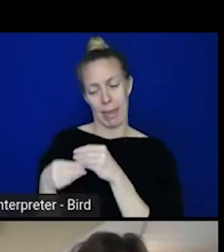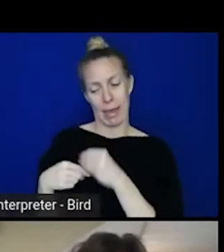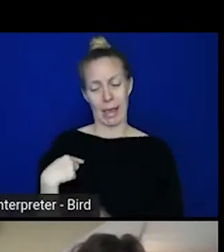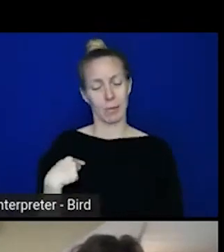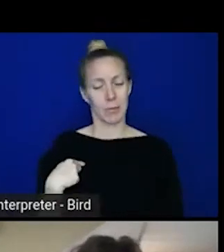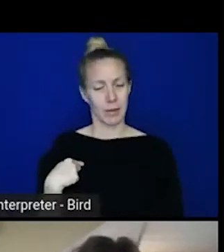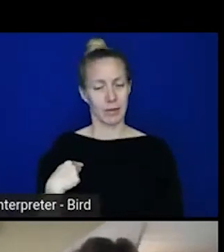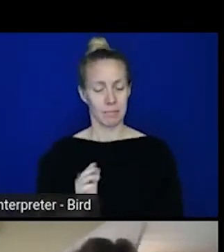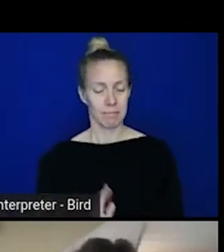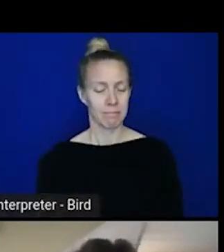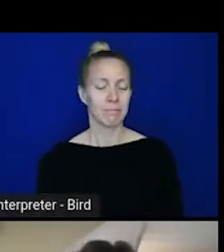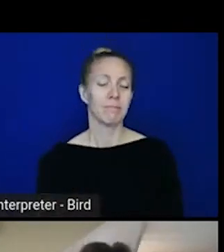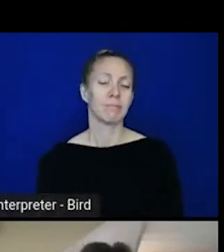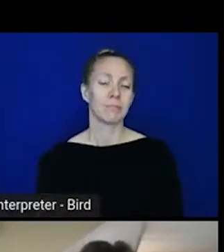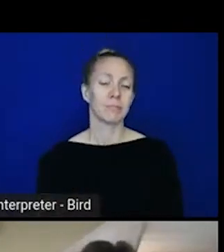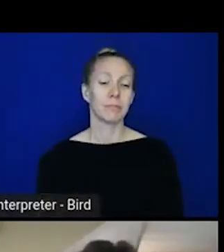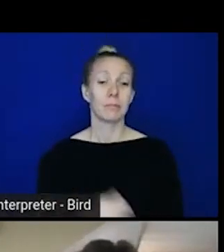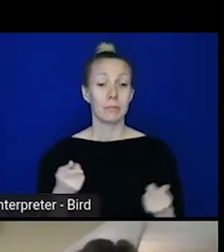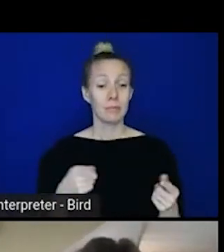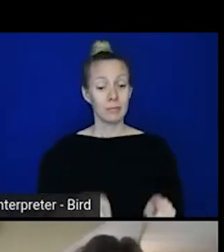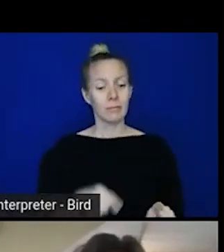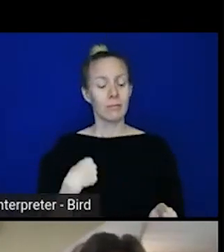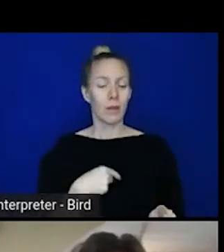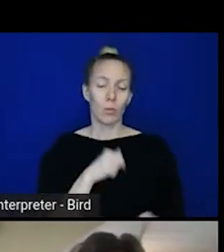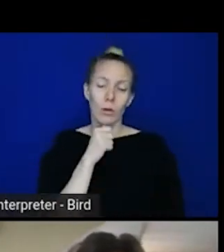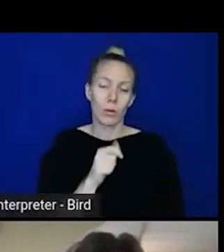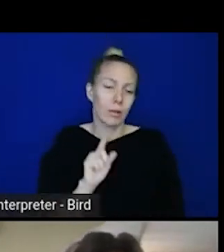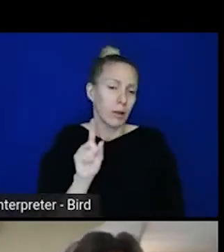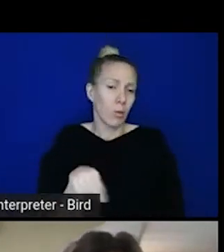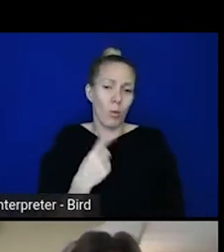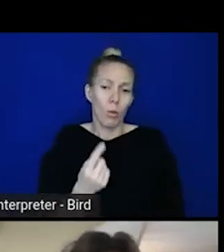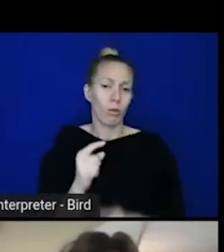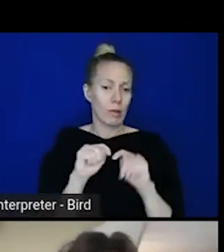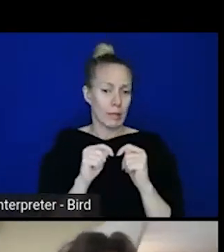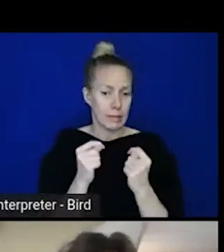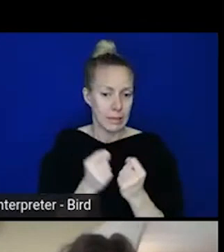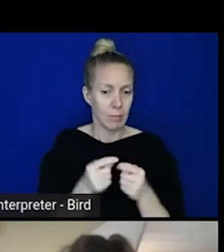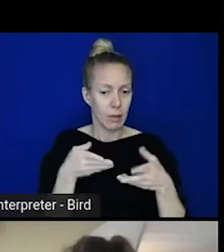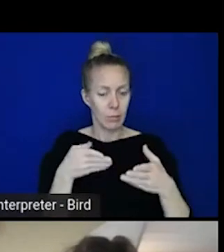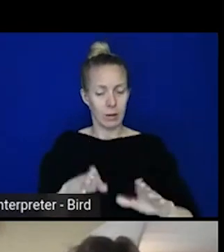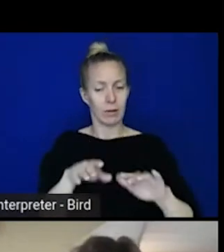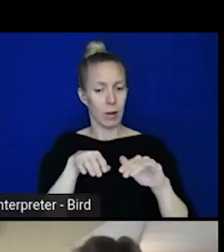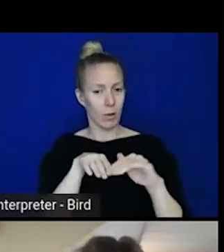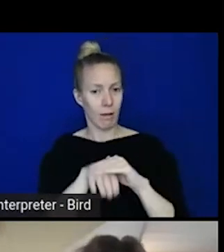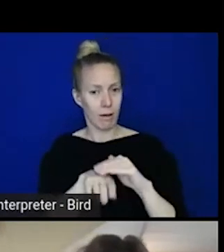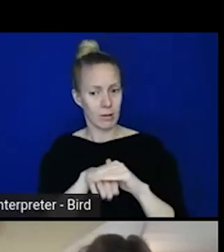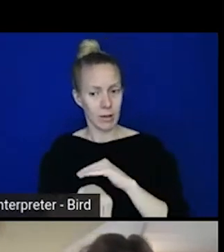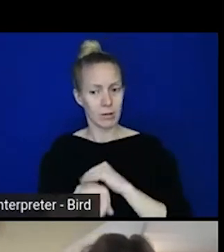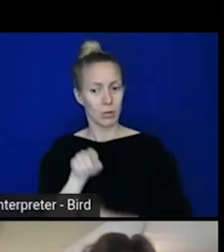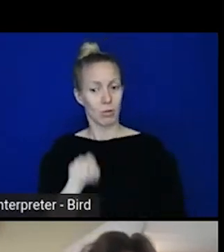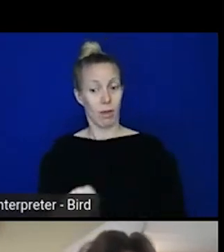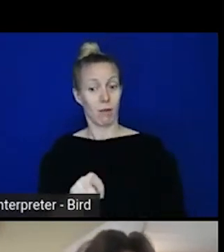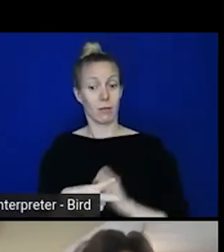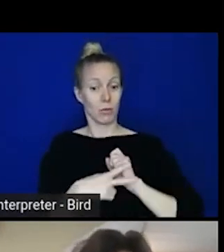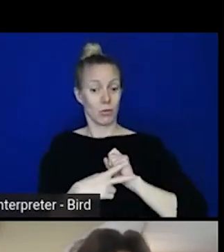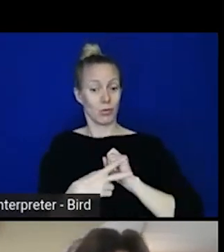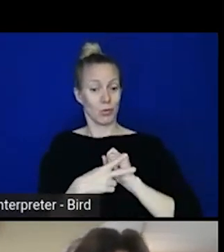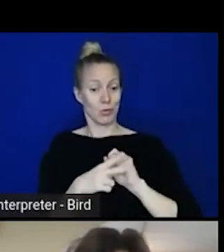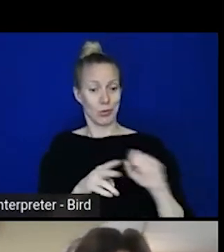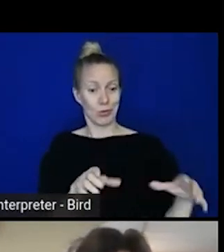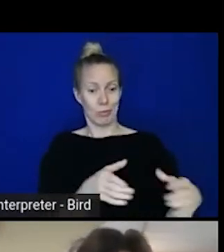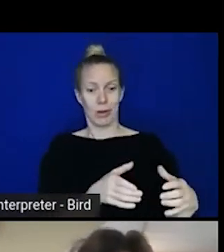And it turned out that we were not the only team that had been granting access to this particular storage bucket in this